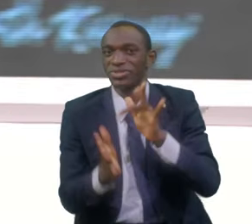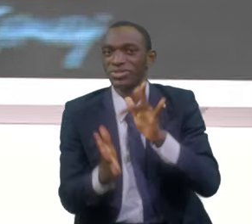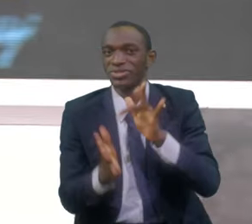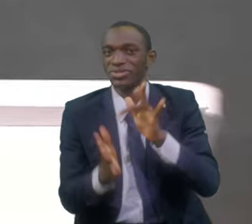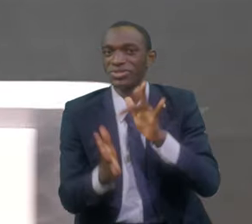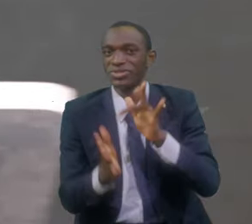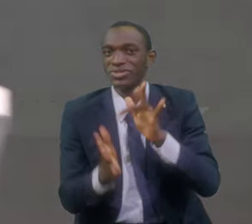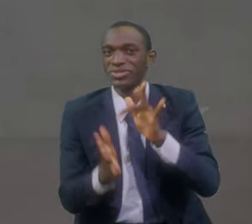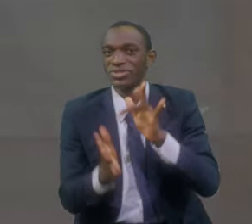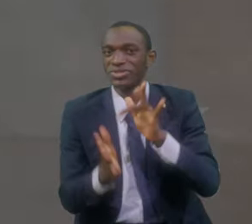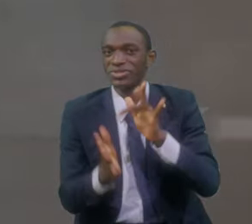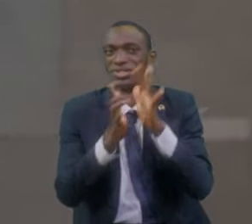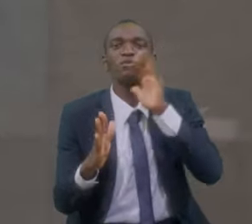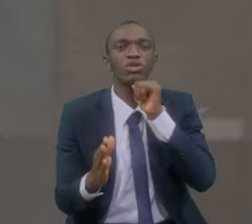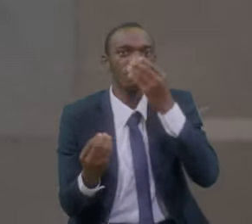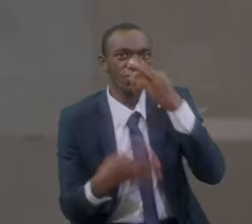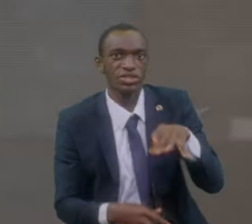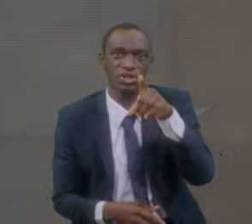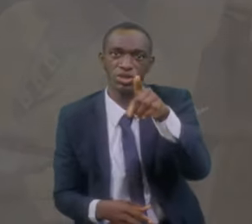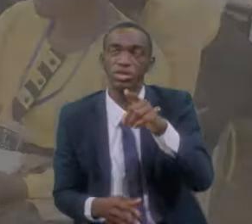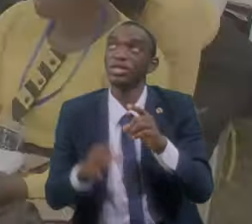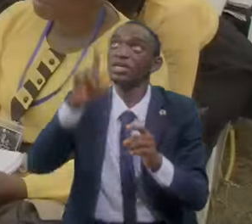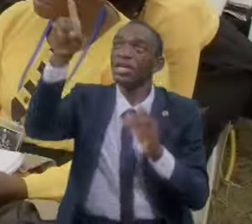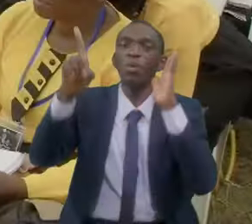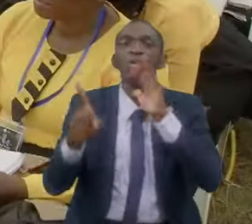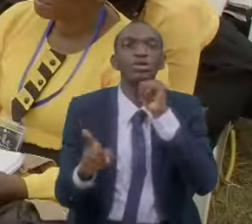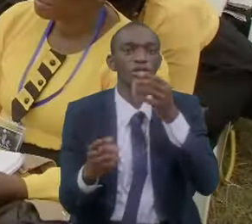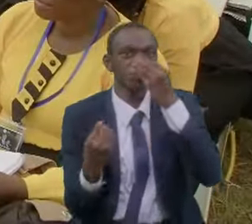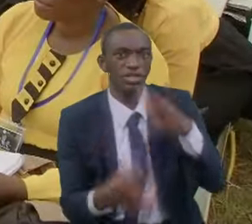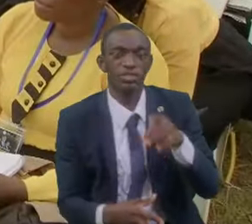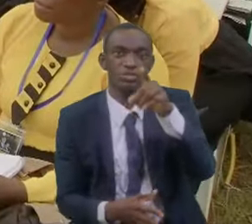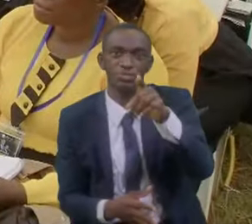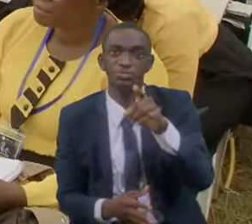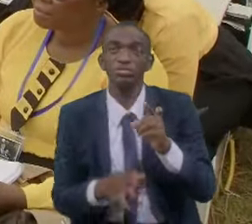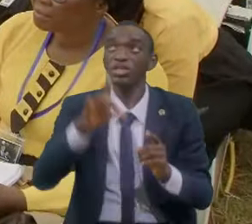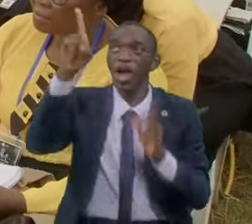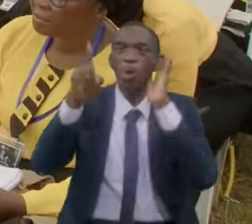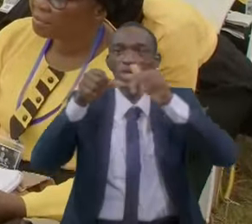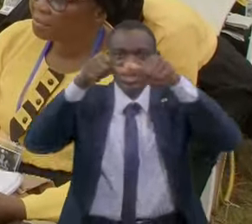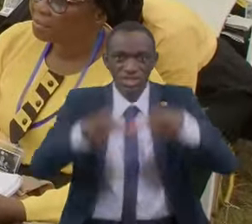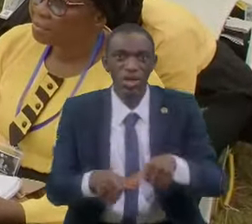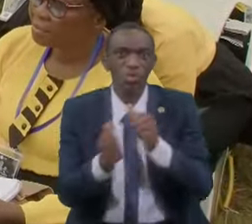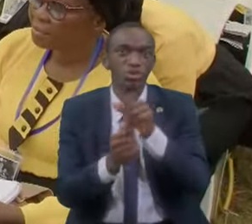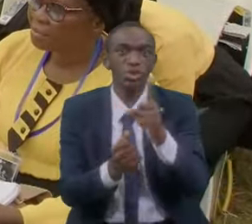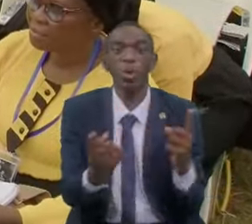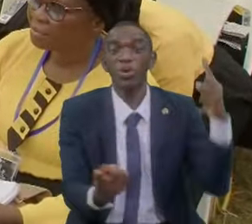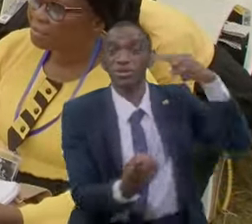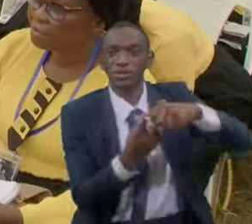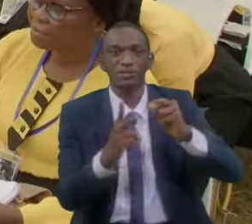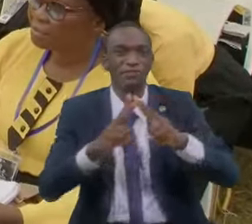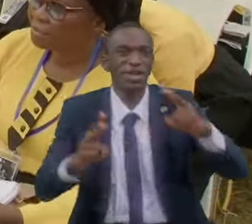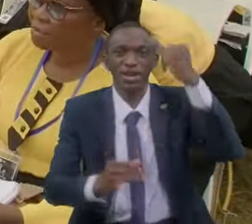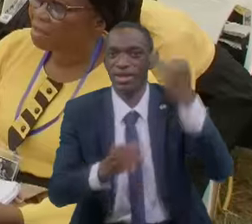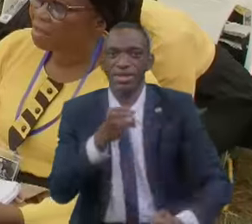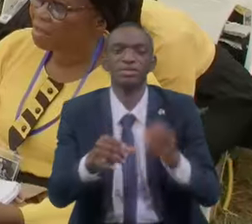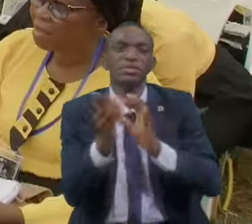you. He will not leave you. He will stay with you till the very end in Jesus'